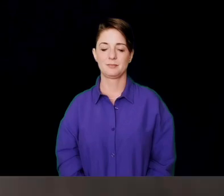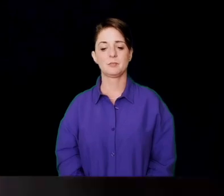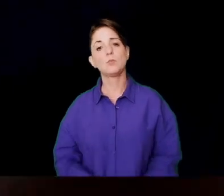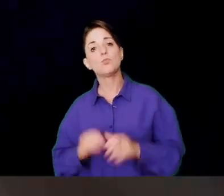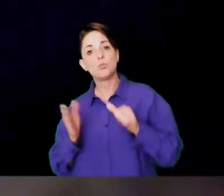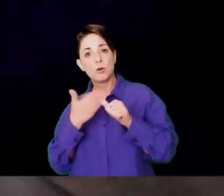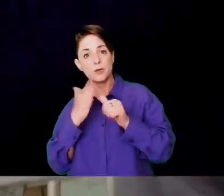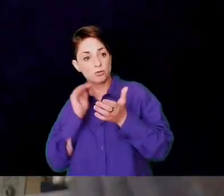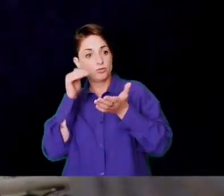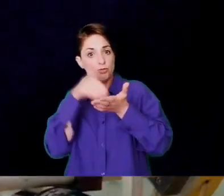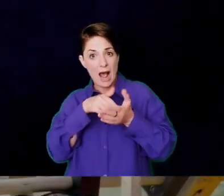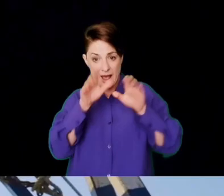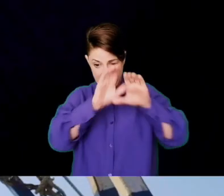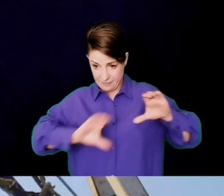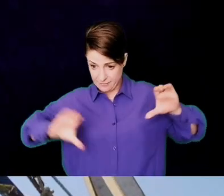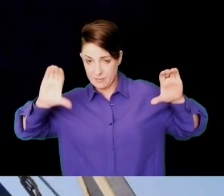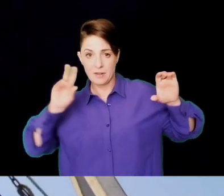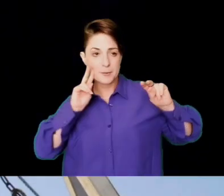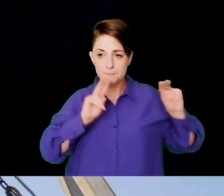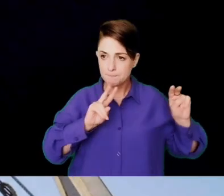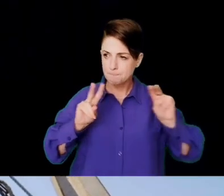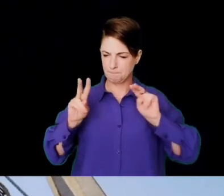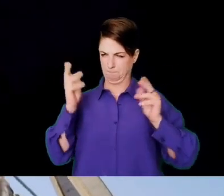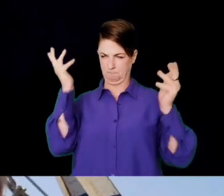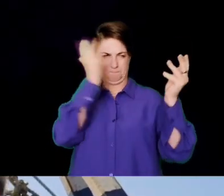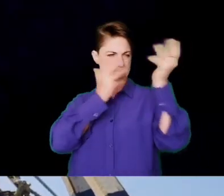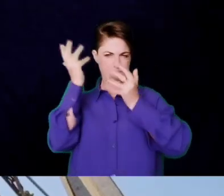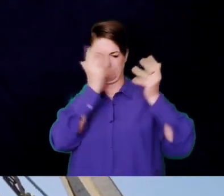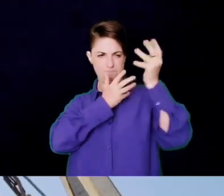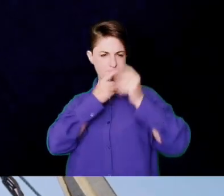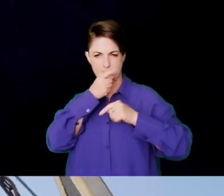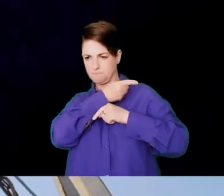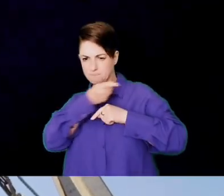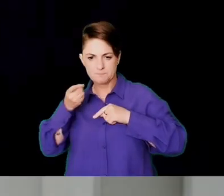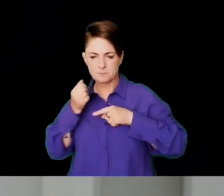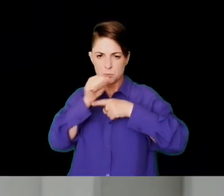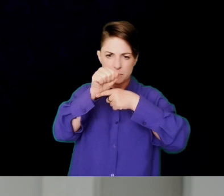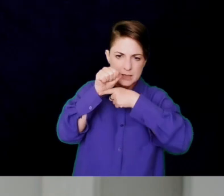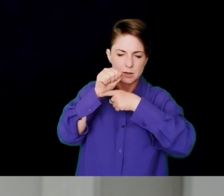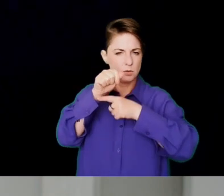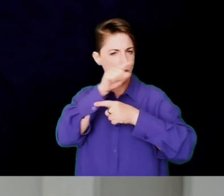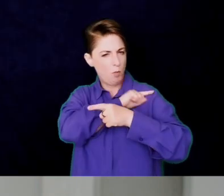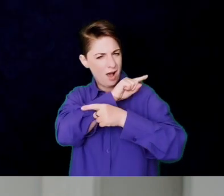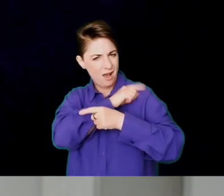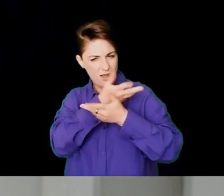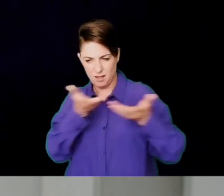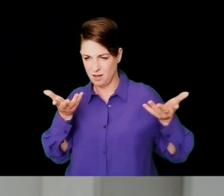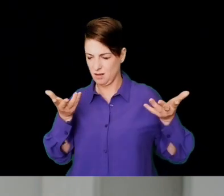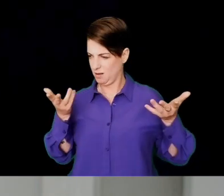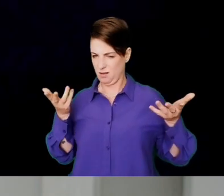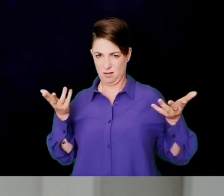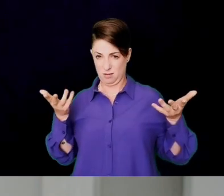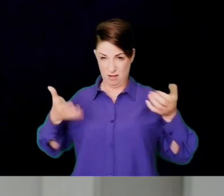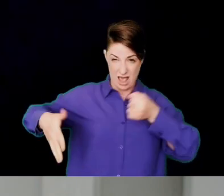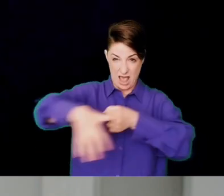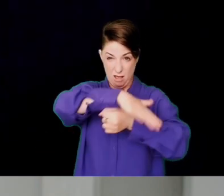When we first went to Lyme Bay, I was a little confused why it had been protected in the first place,